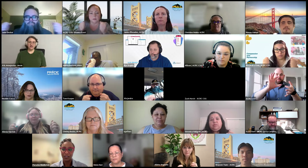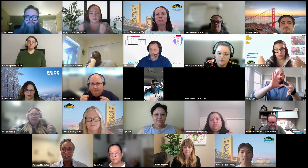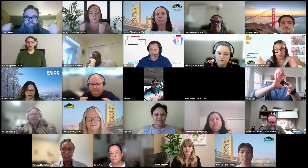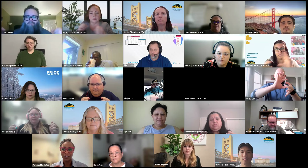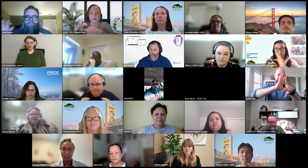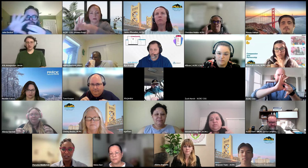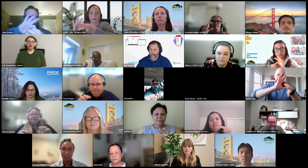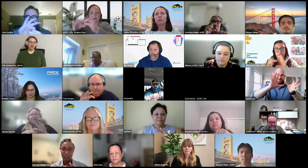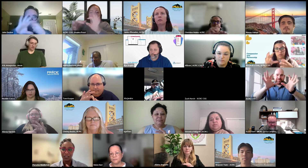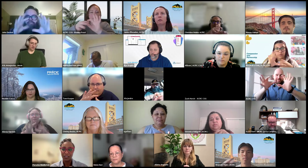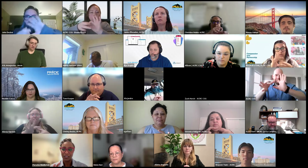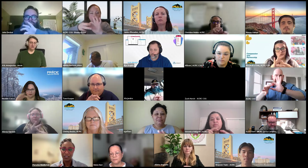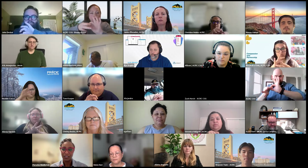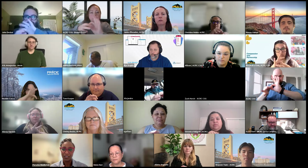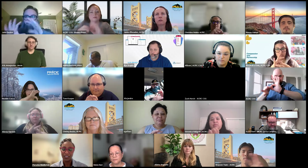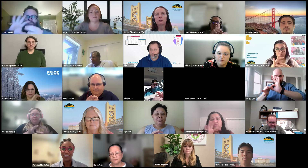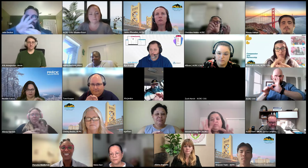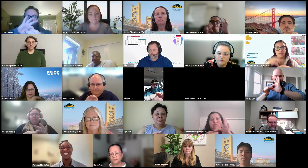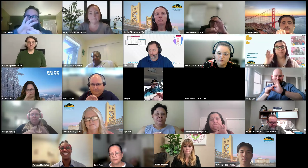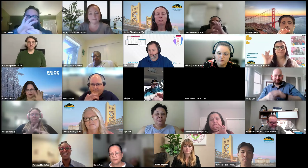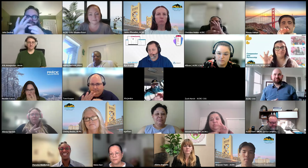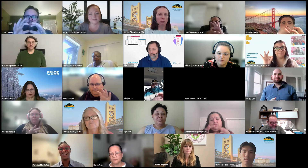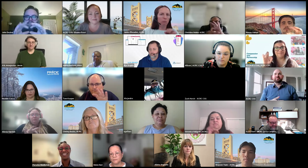it would be Winter Olympics.